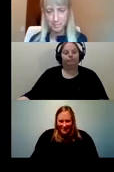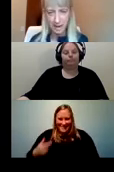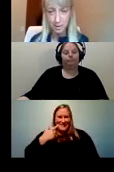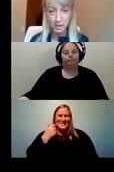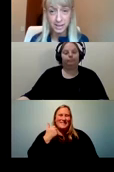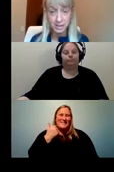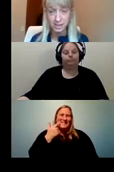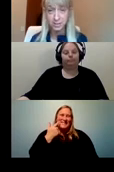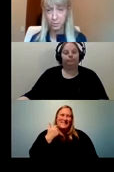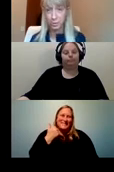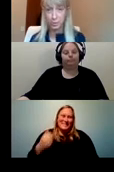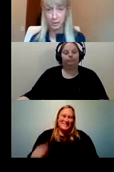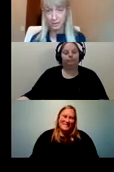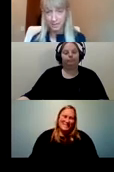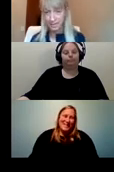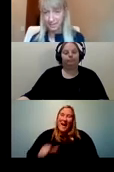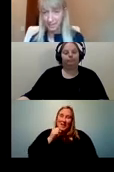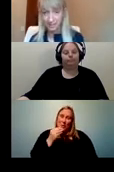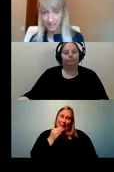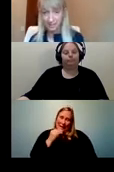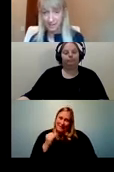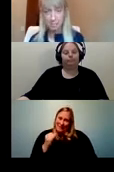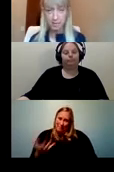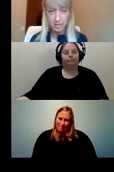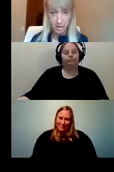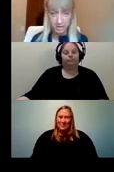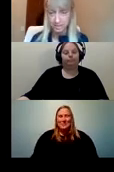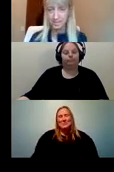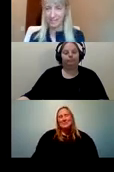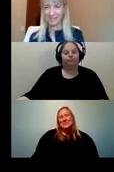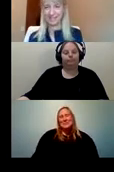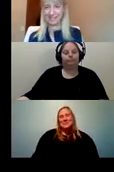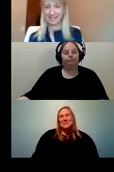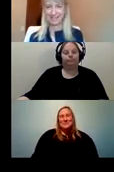I don't eat it. I don't eat it either, so don't worry. I'm a vegetarian.